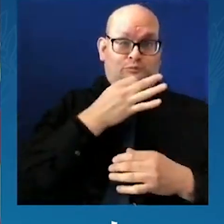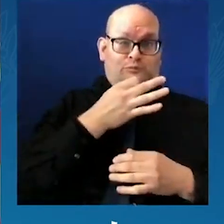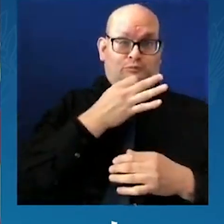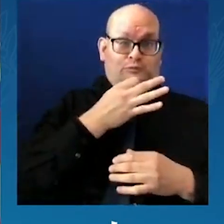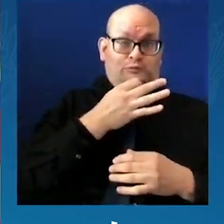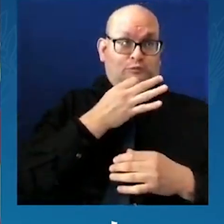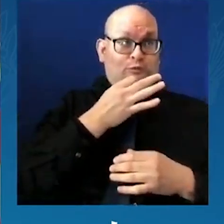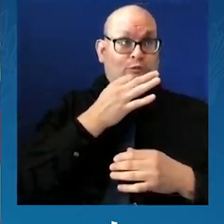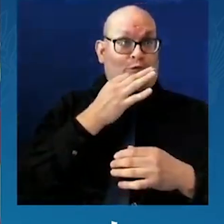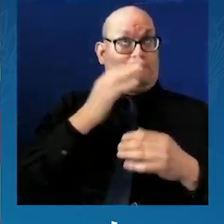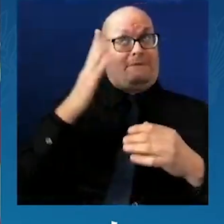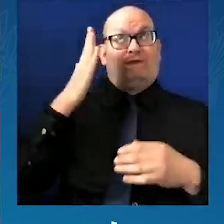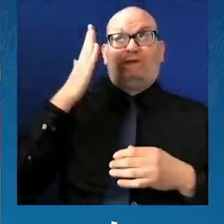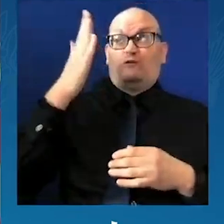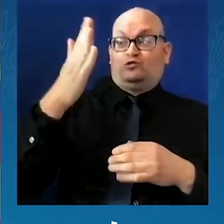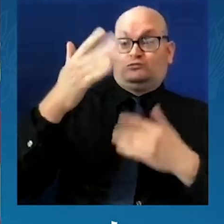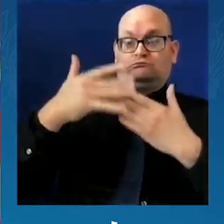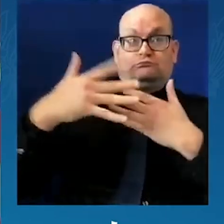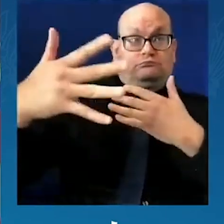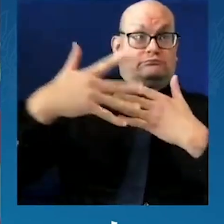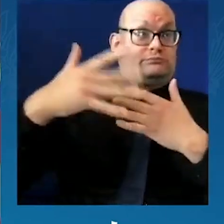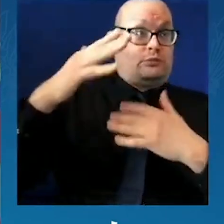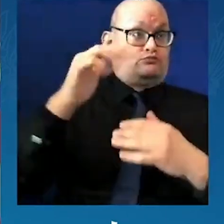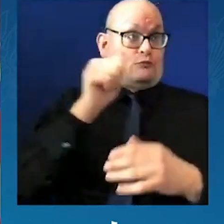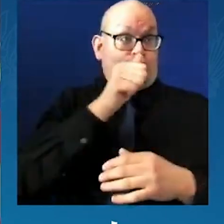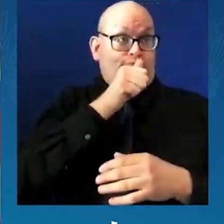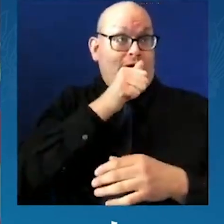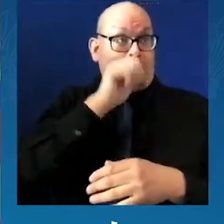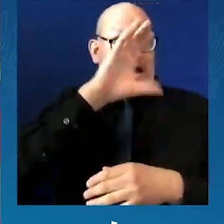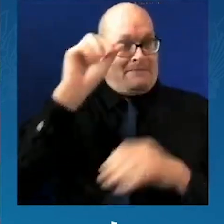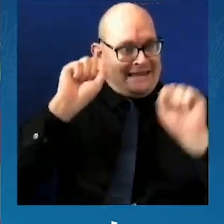new structures while in orbit.